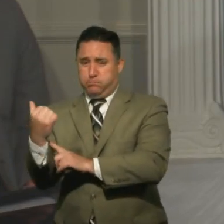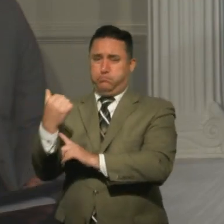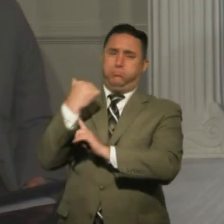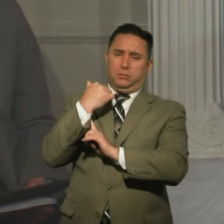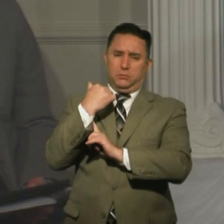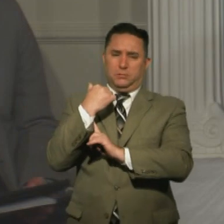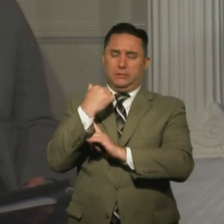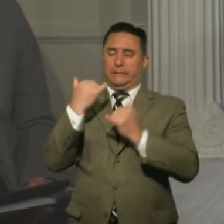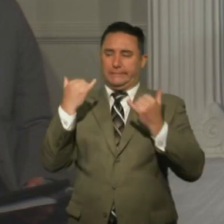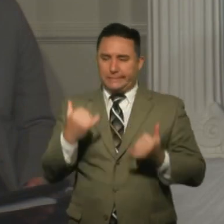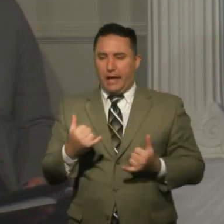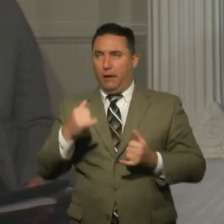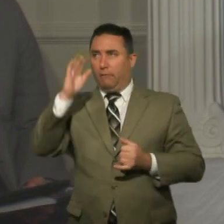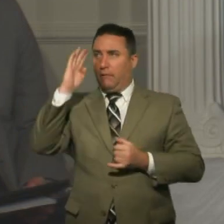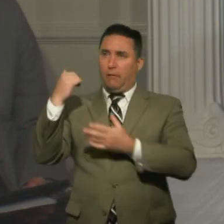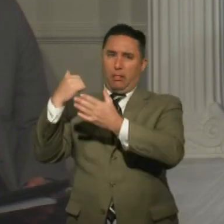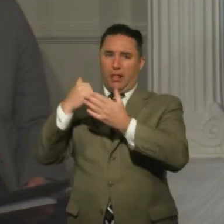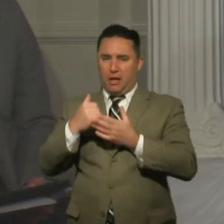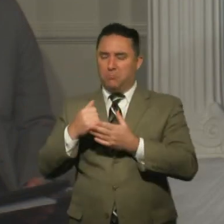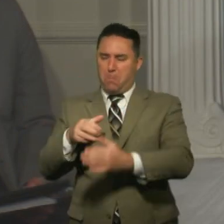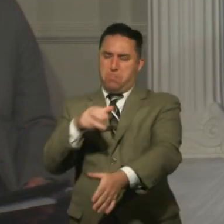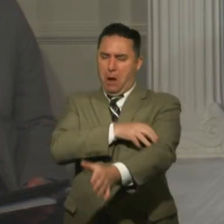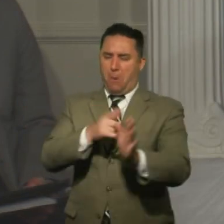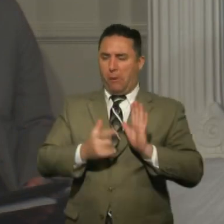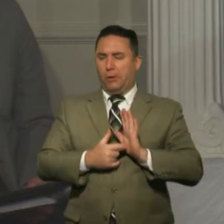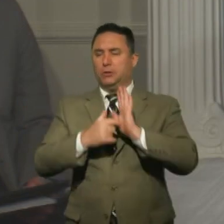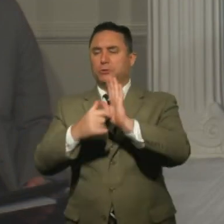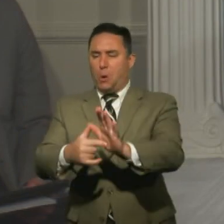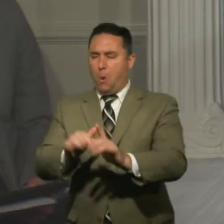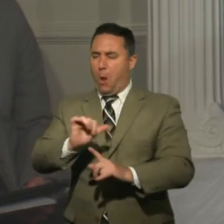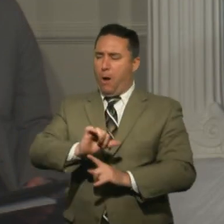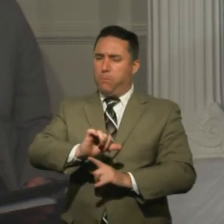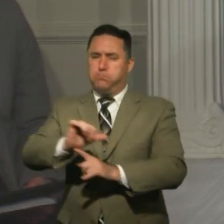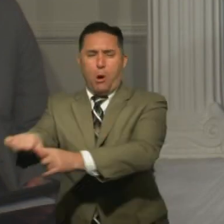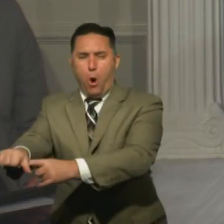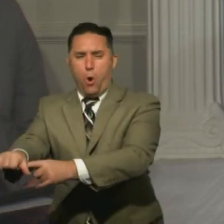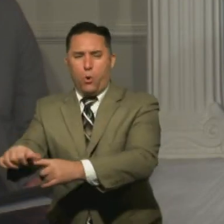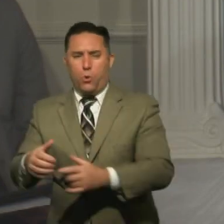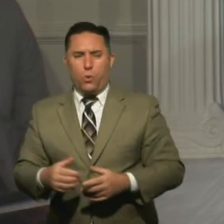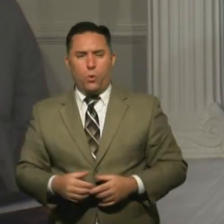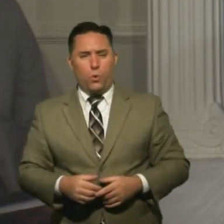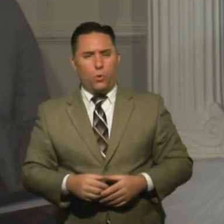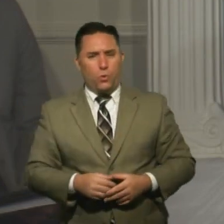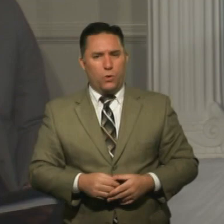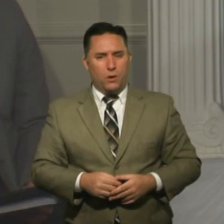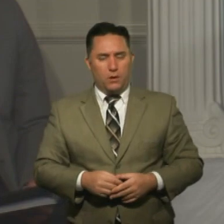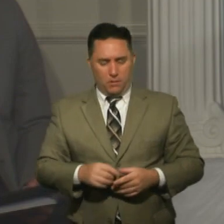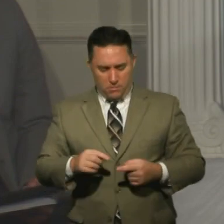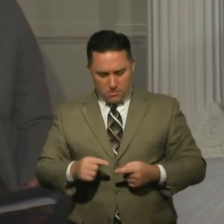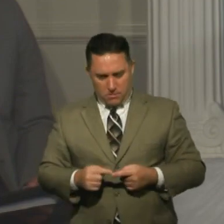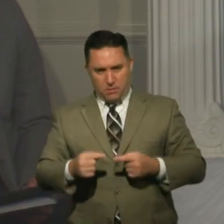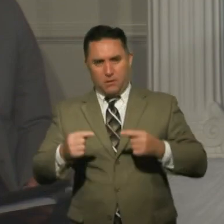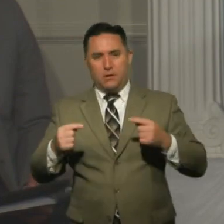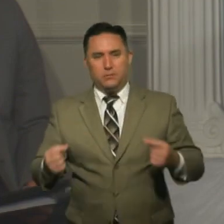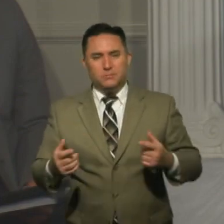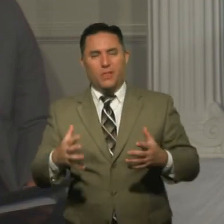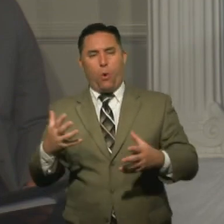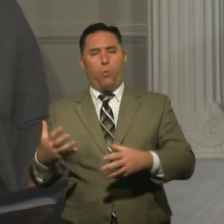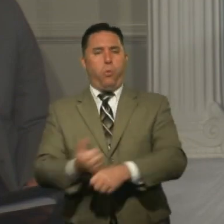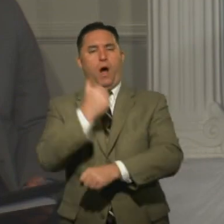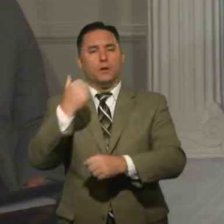out, now He said, let me show you my power. And the tide turned, and they